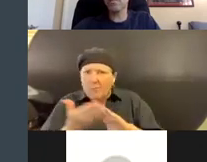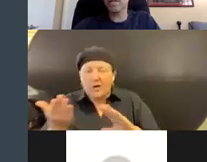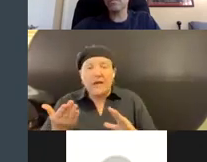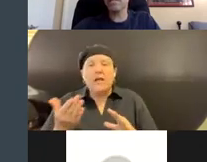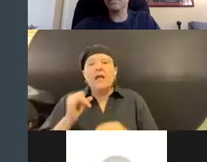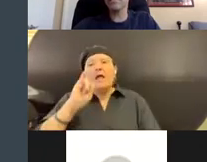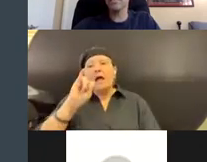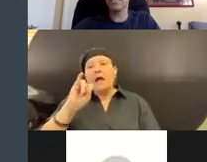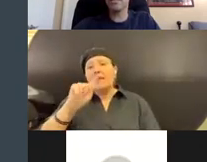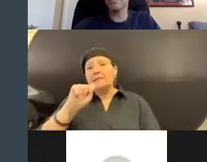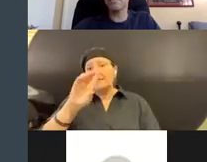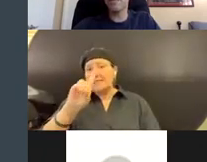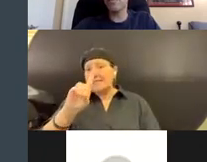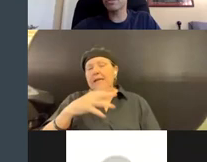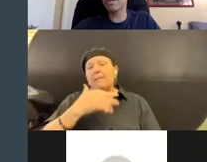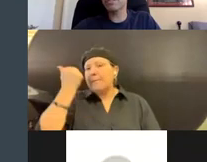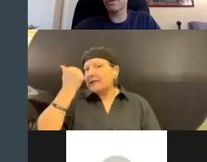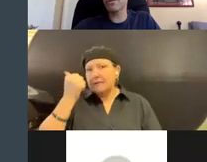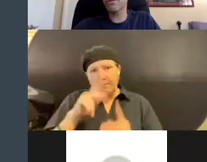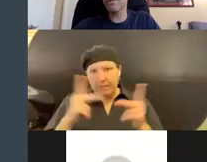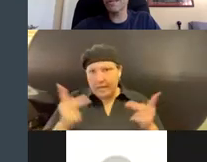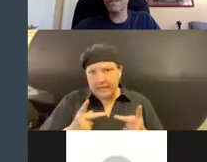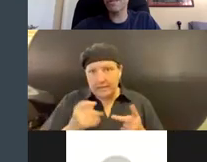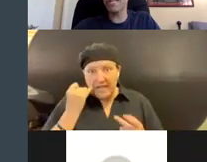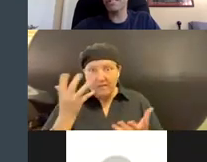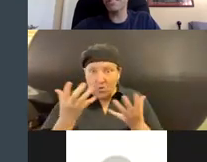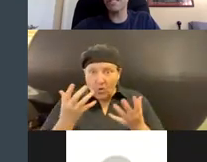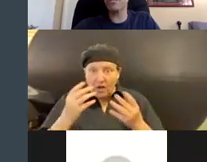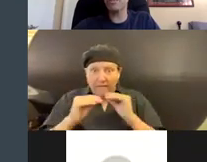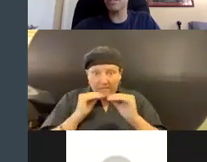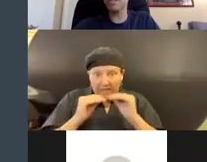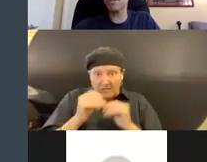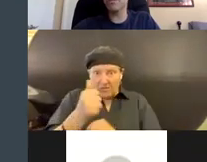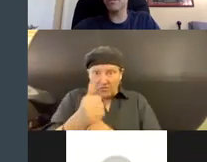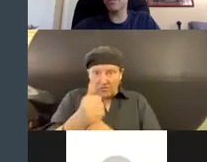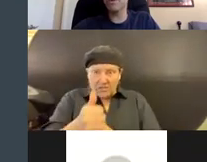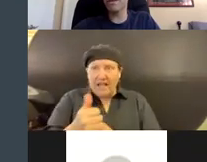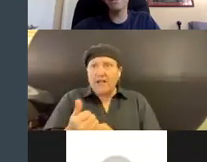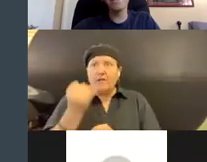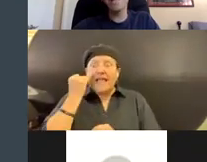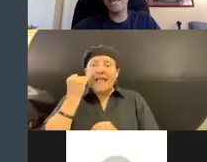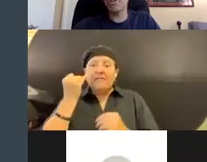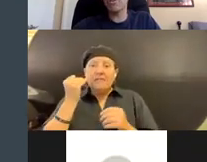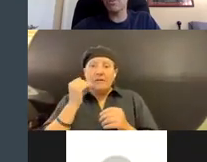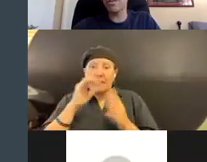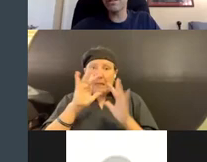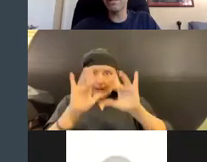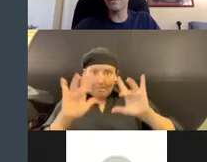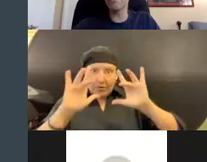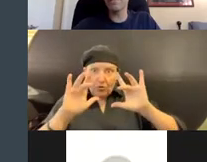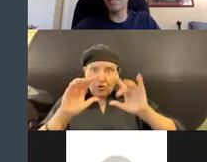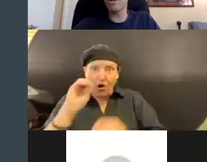probably the best place. If you want to try to solve it on your own, in many cases, if you just shut your computer down and you reboot